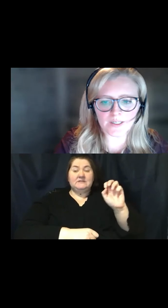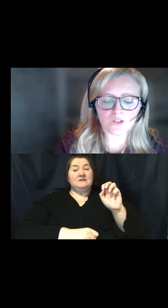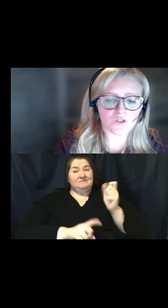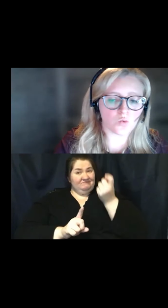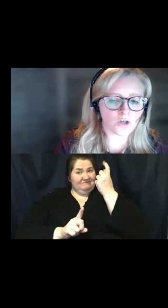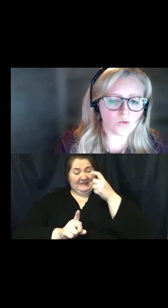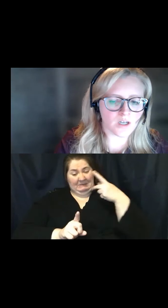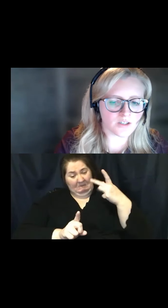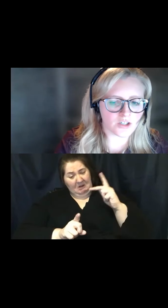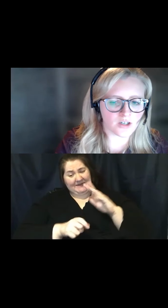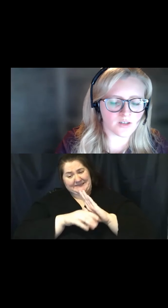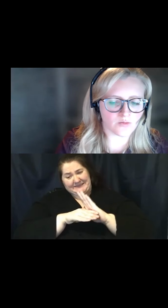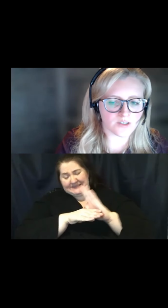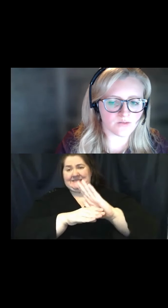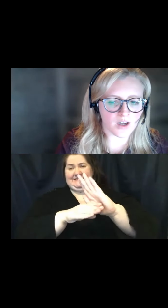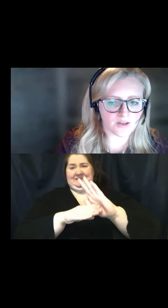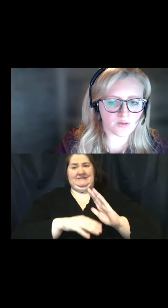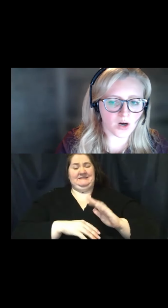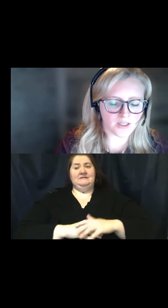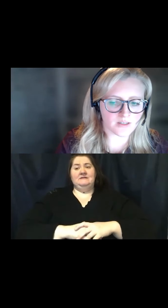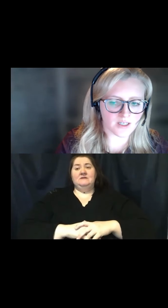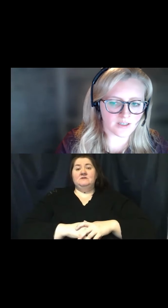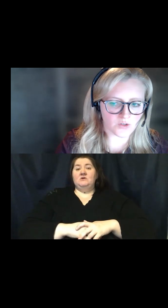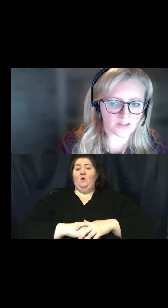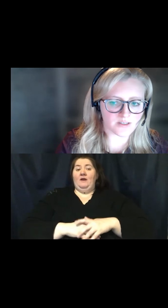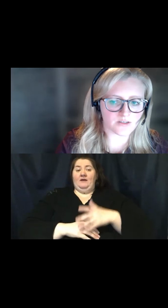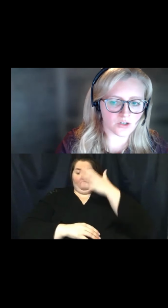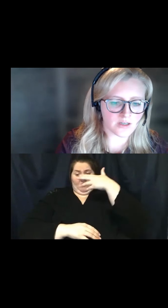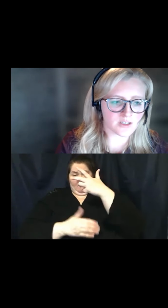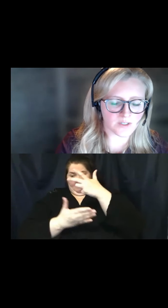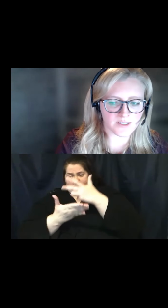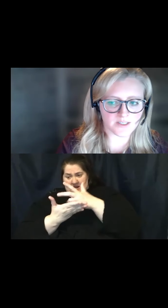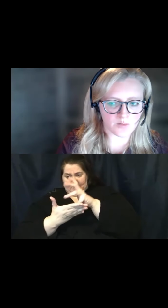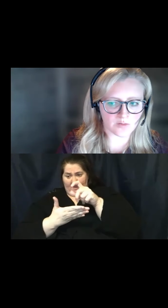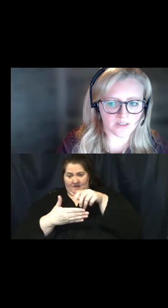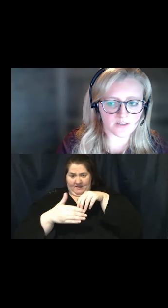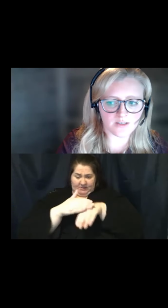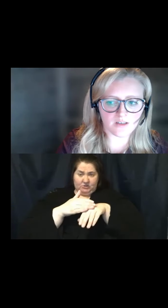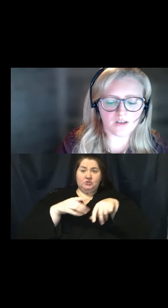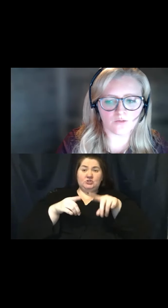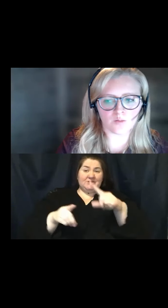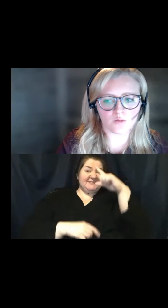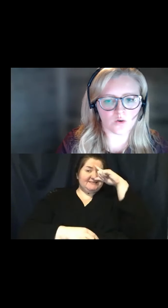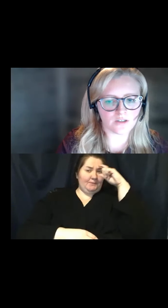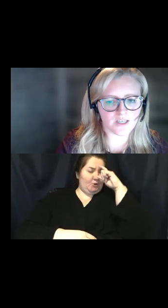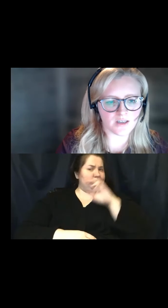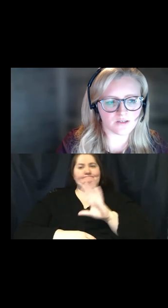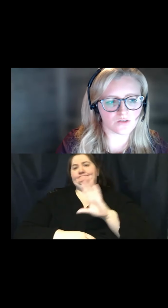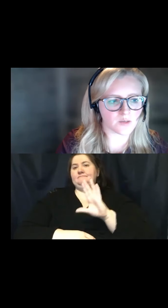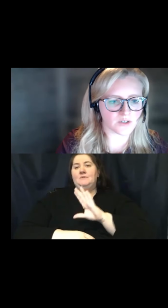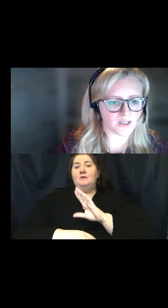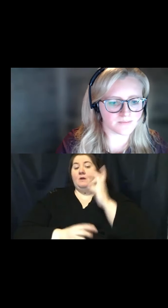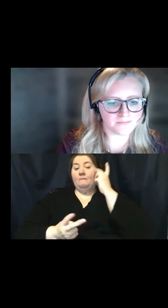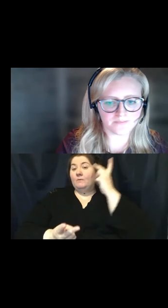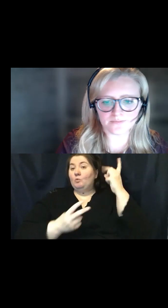park, so work will not occur in front of either parking lot entrance during the busy summer months from Memorial Day